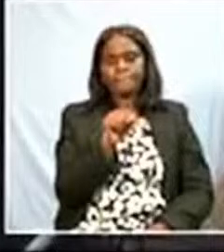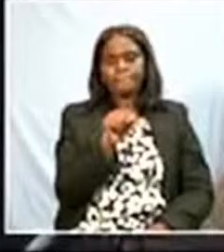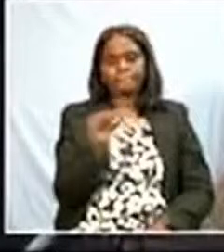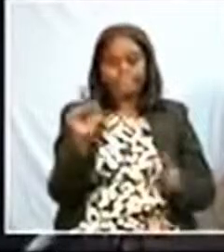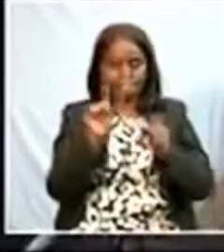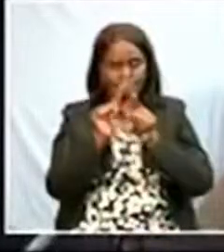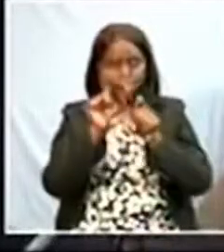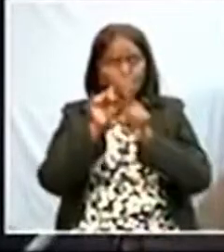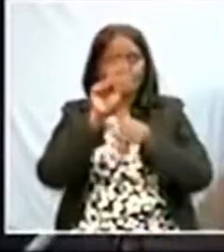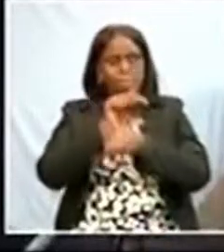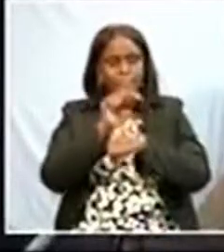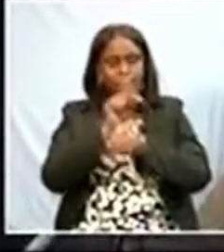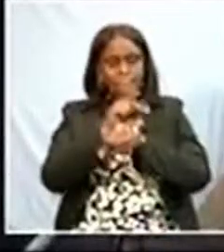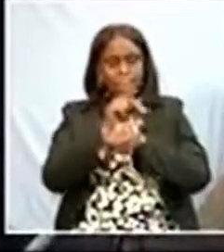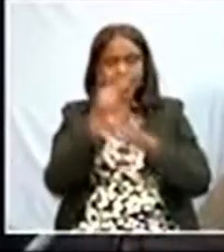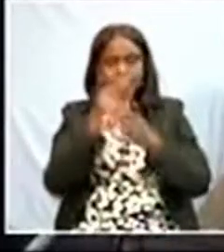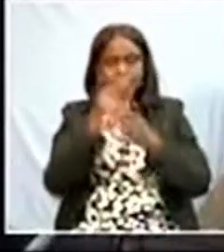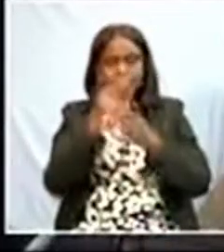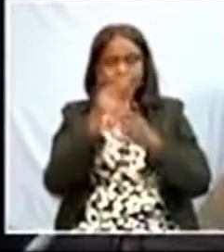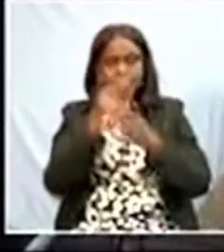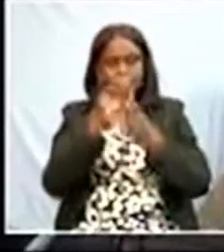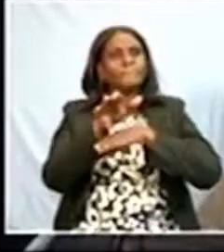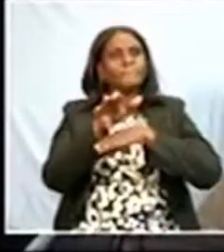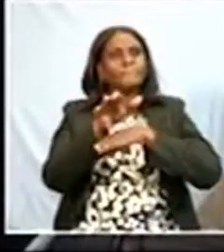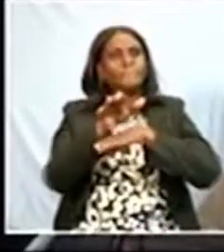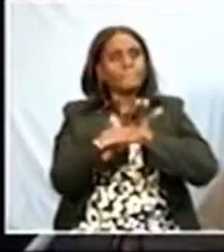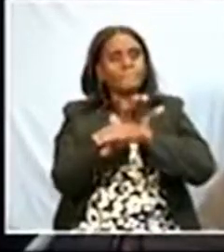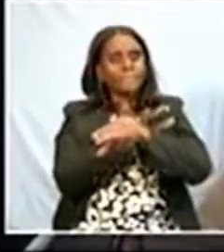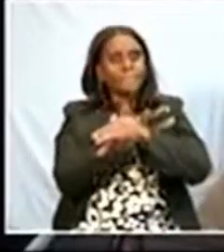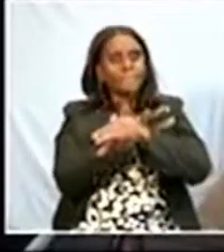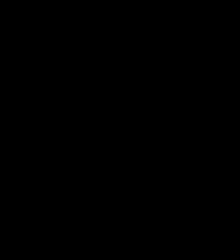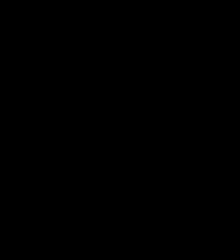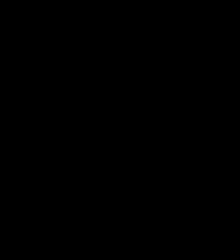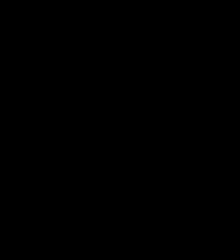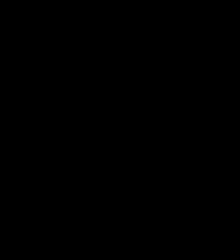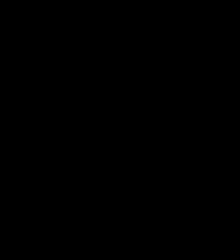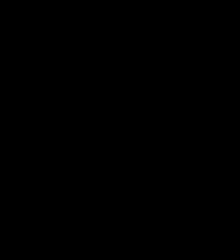And the project has gone until